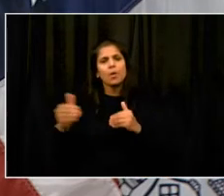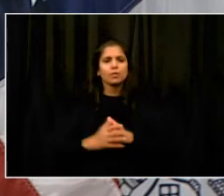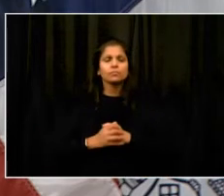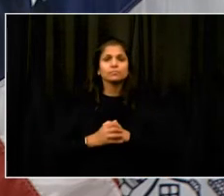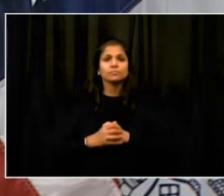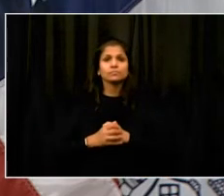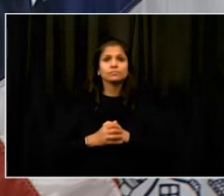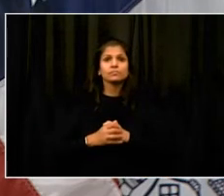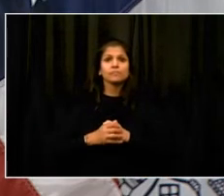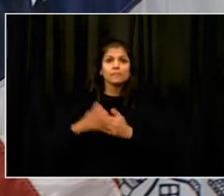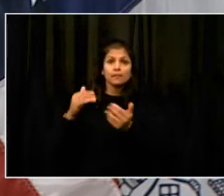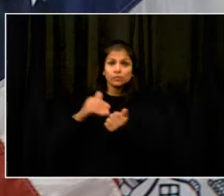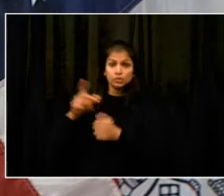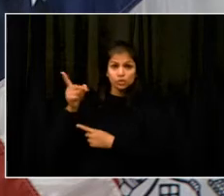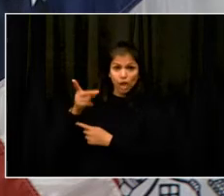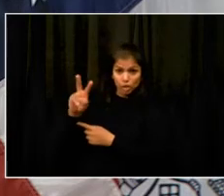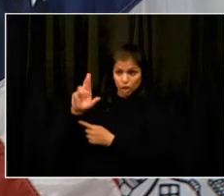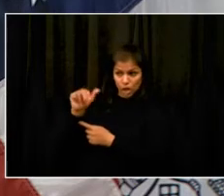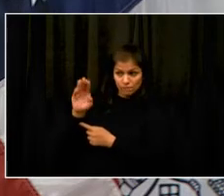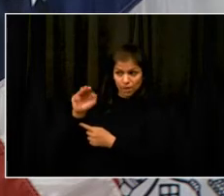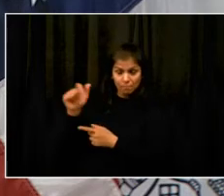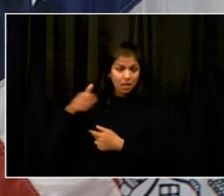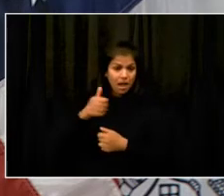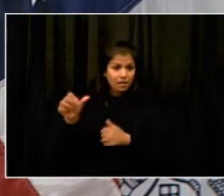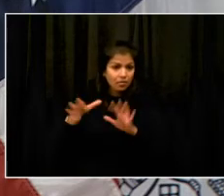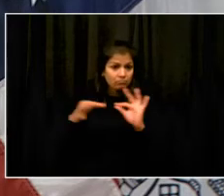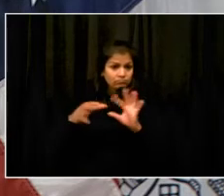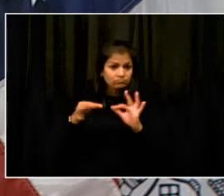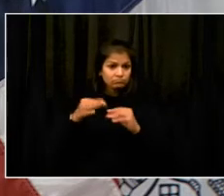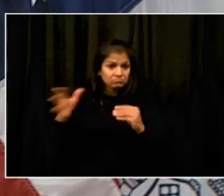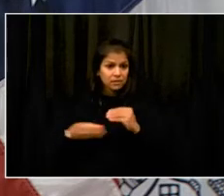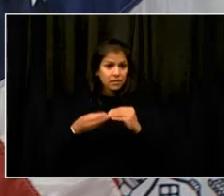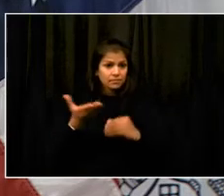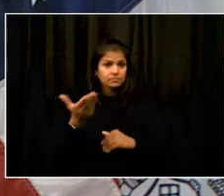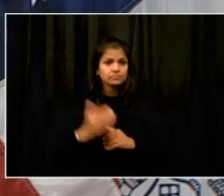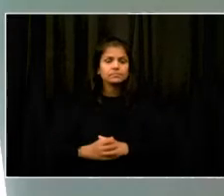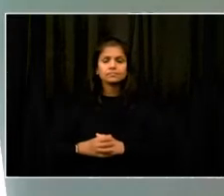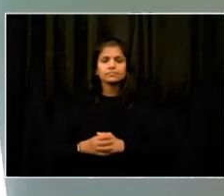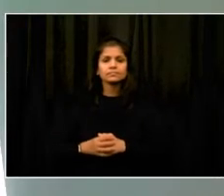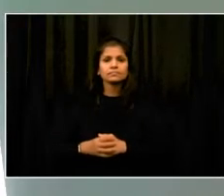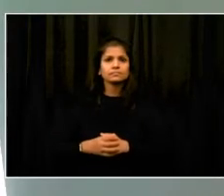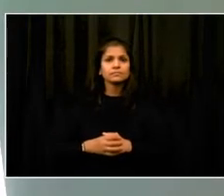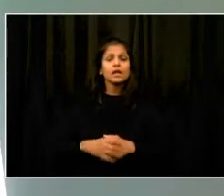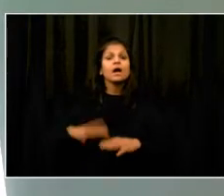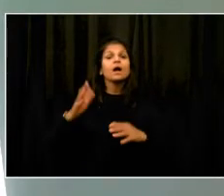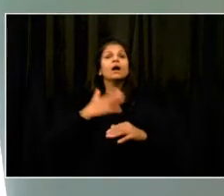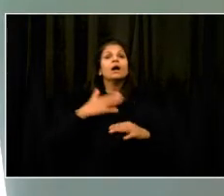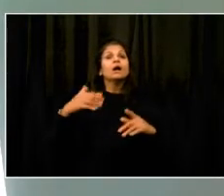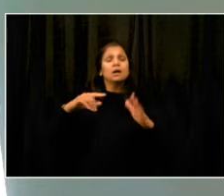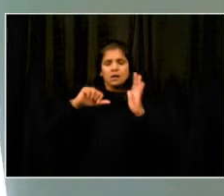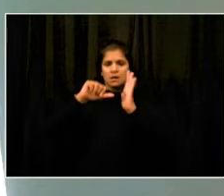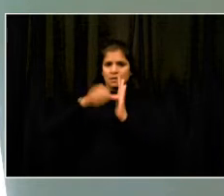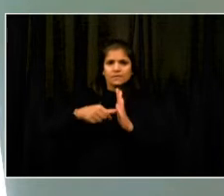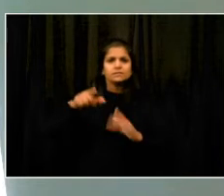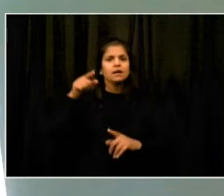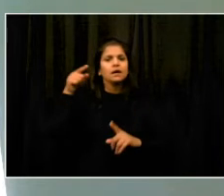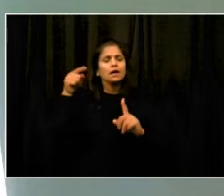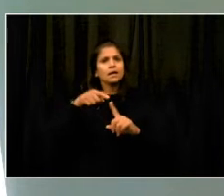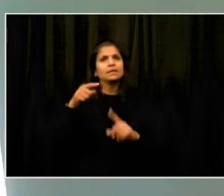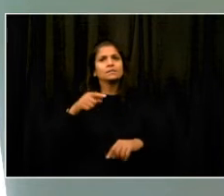Great, thank you for the question. I think one point I want to emphasize, which I think everybody knows, but it's just important to keep in mind,